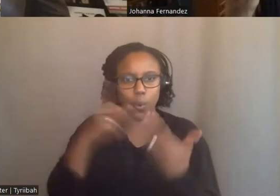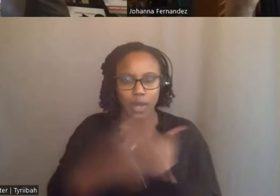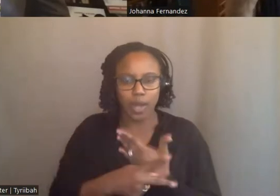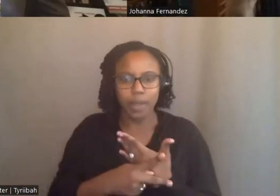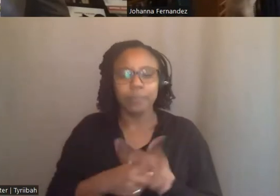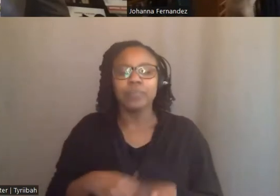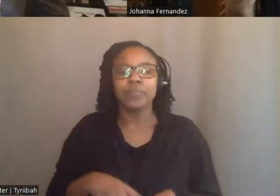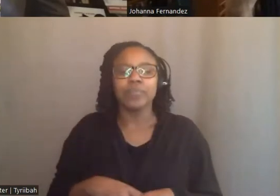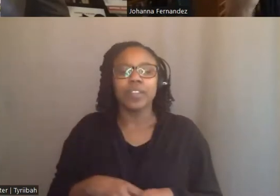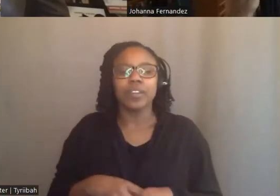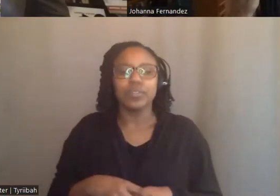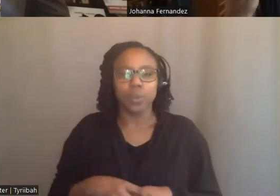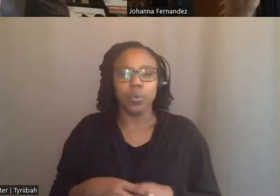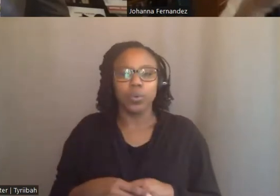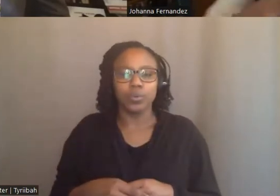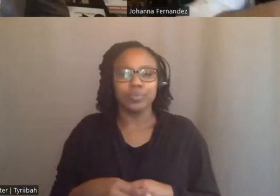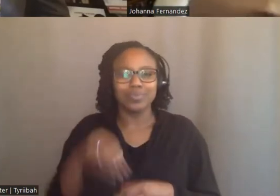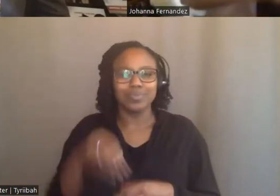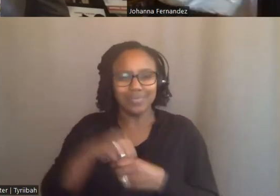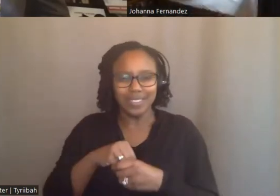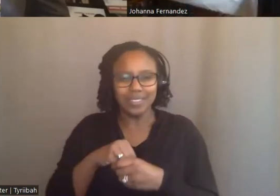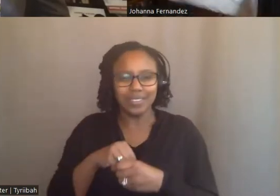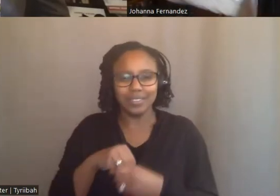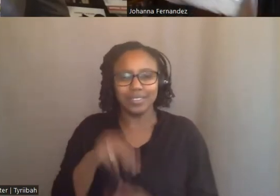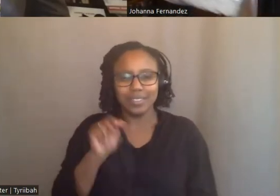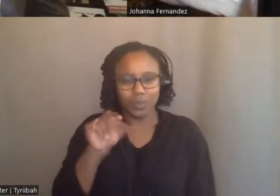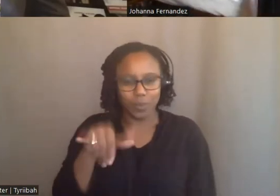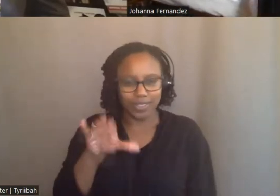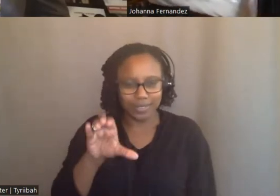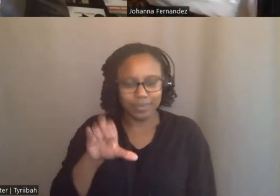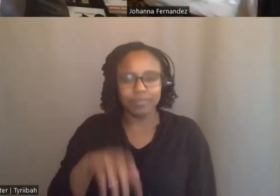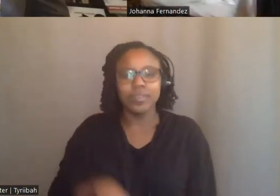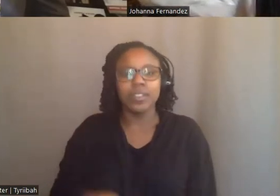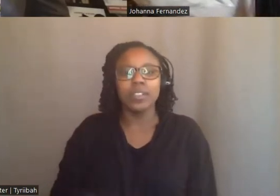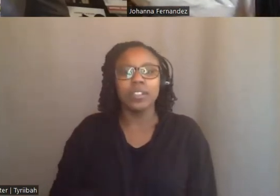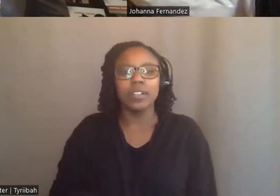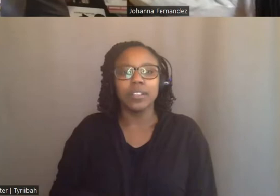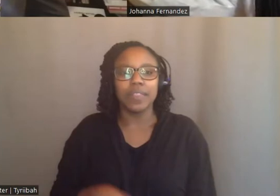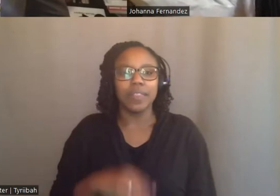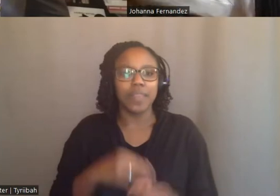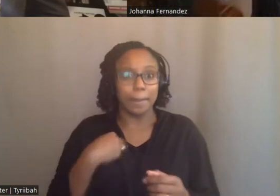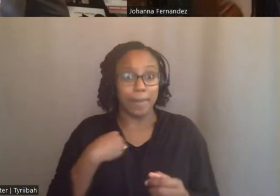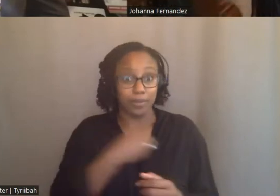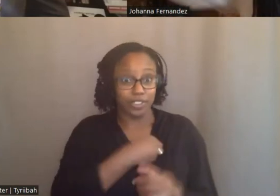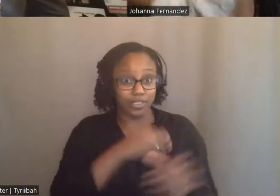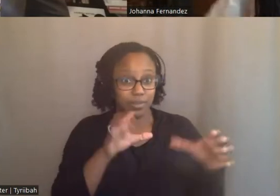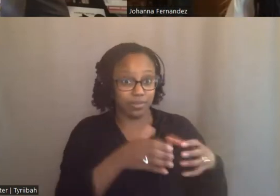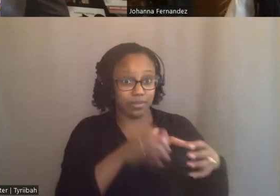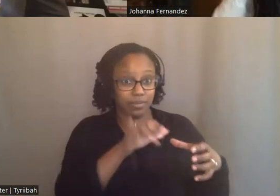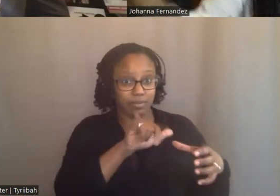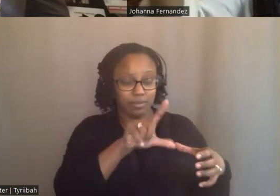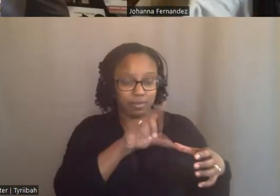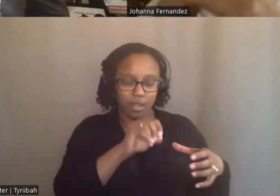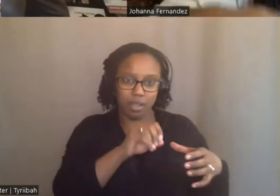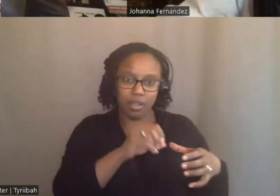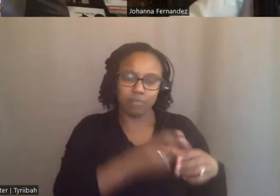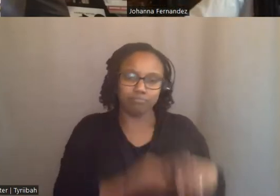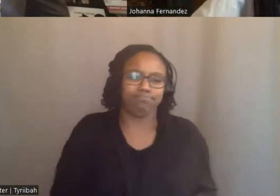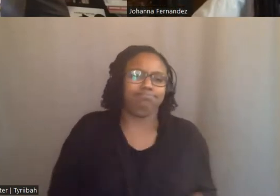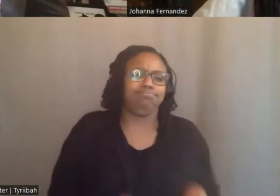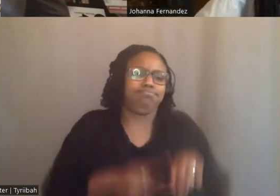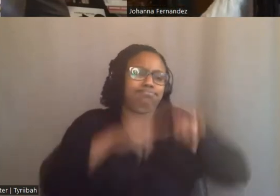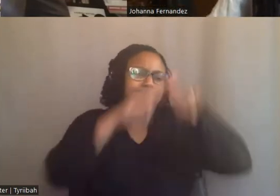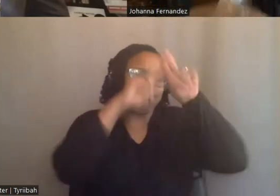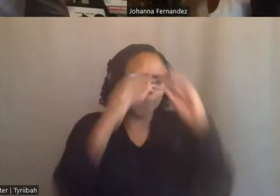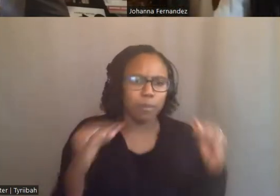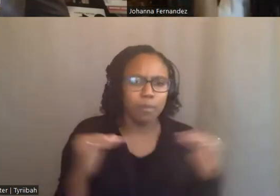in New York City, the membership of the Young Lords increased exponentially and more women joined the